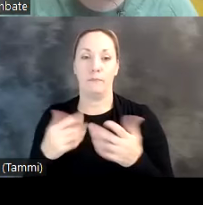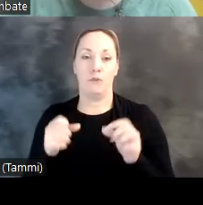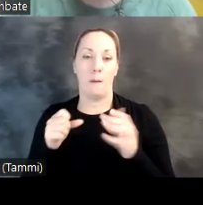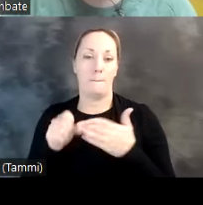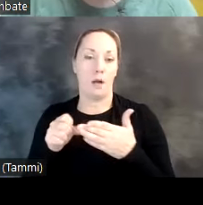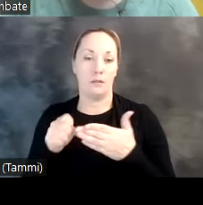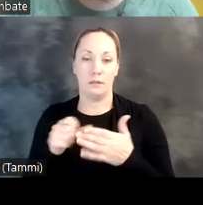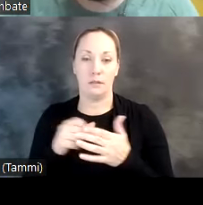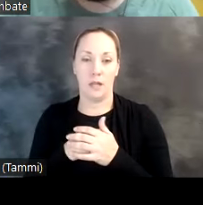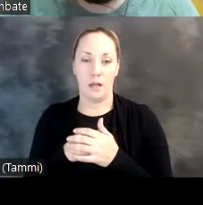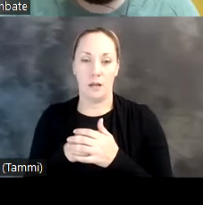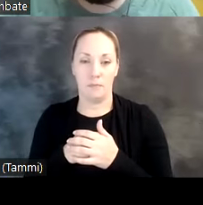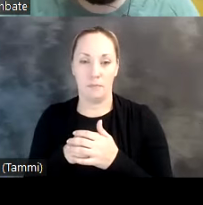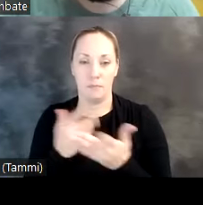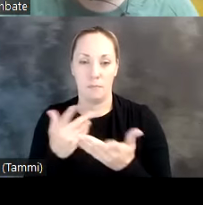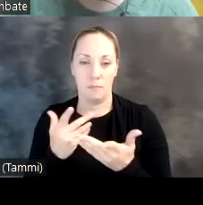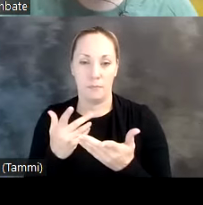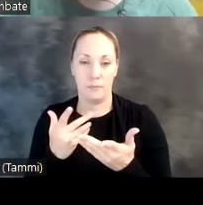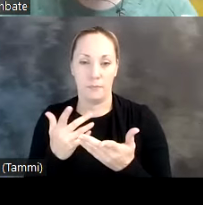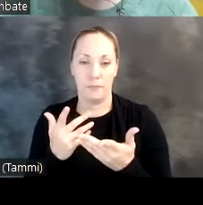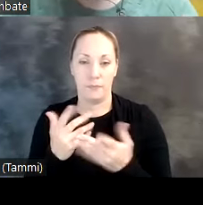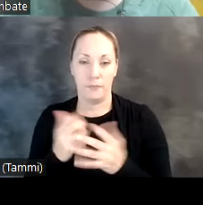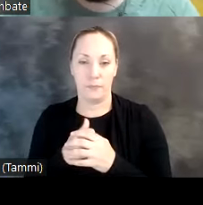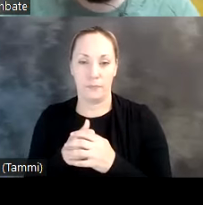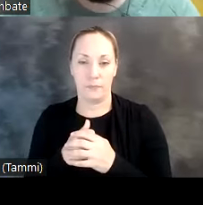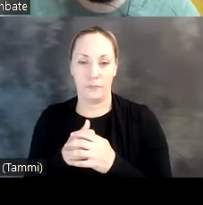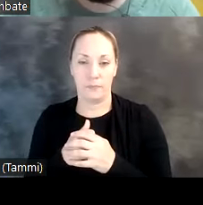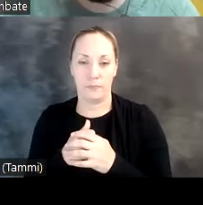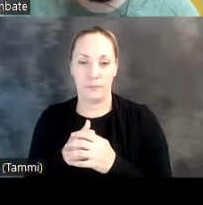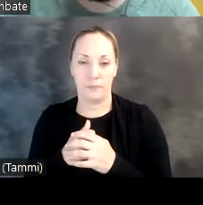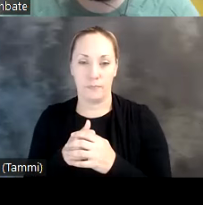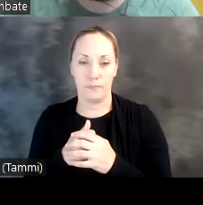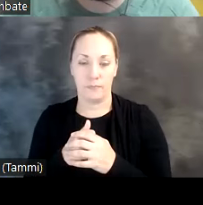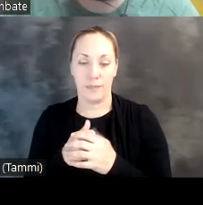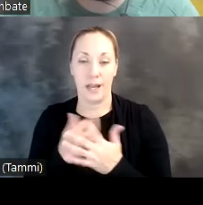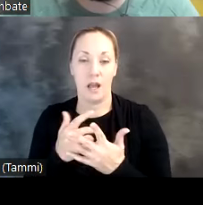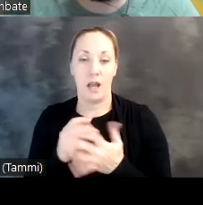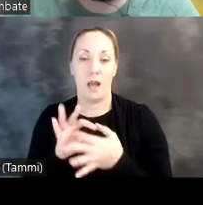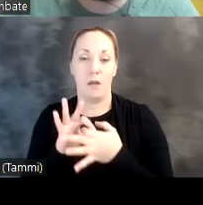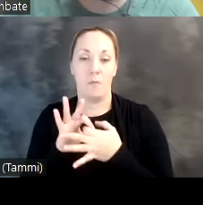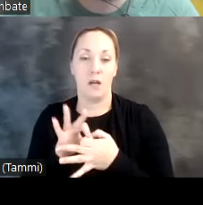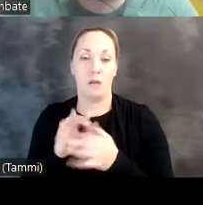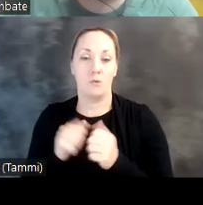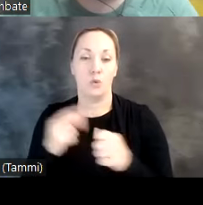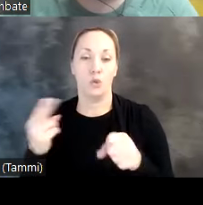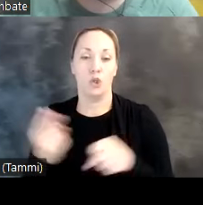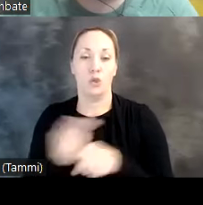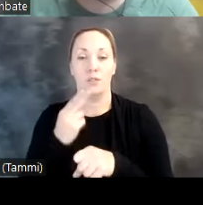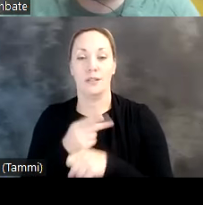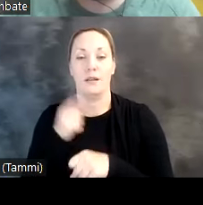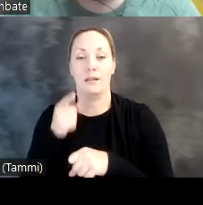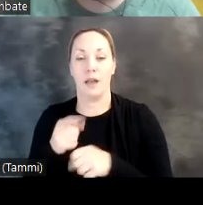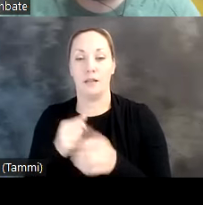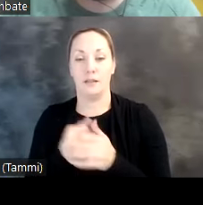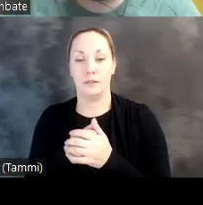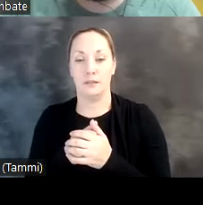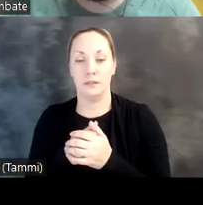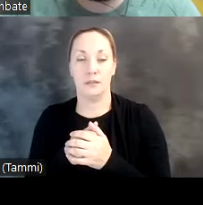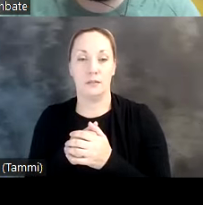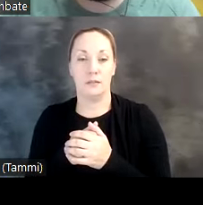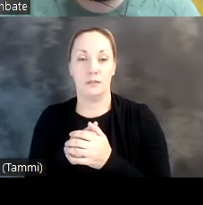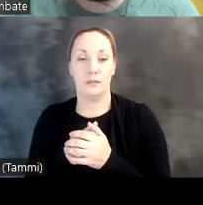here. But I will say when it comes to using this particular property,